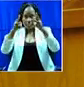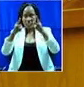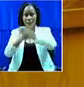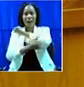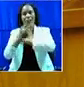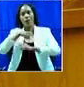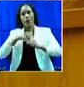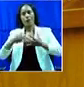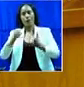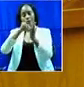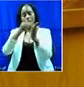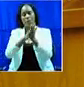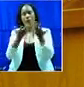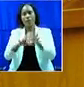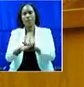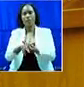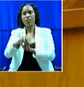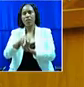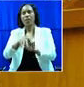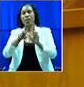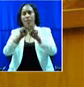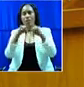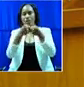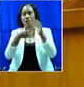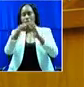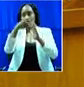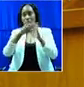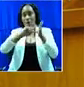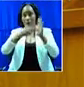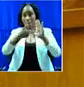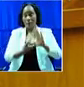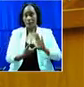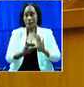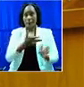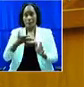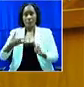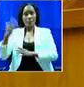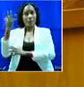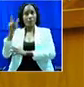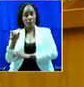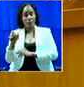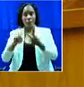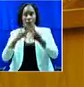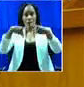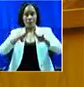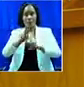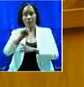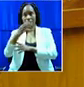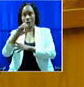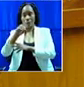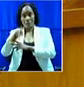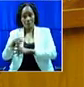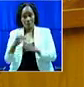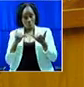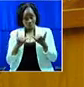Plan. Madam Speaker, Chairperson of the NCOP, on this day,